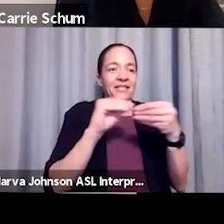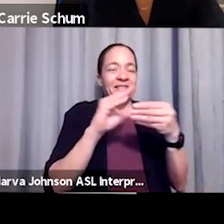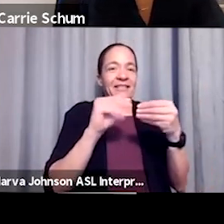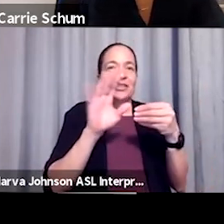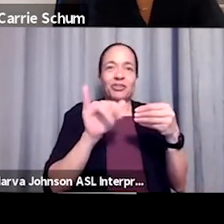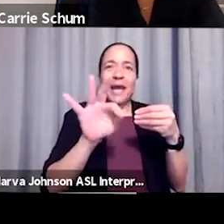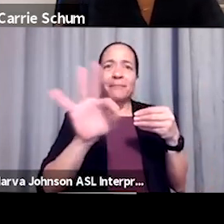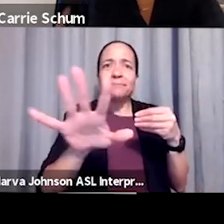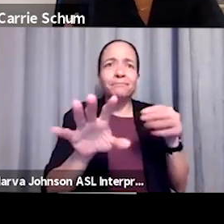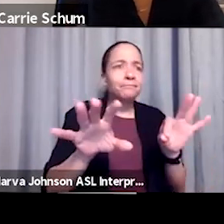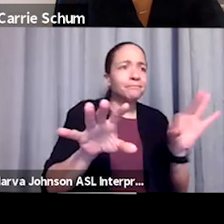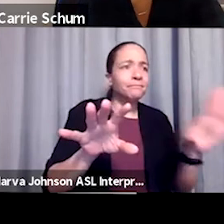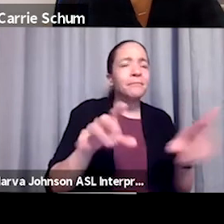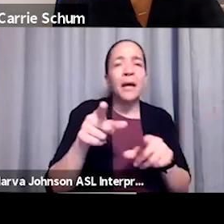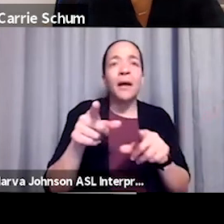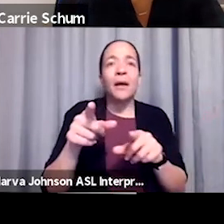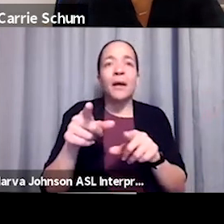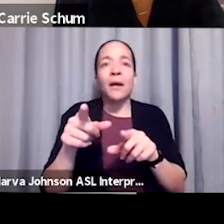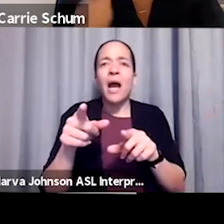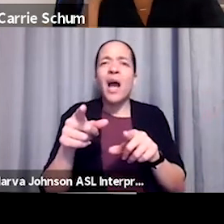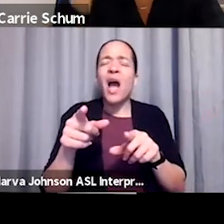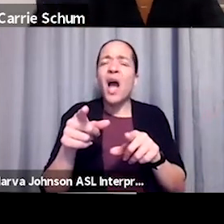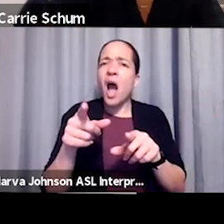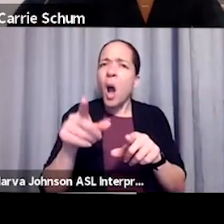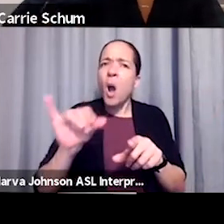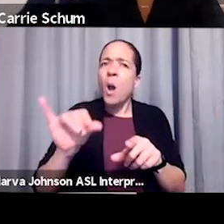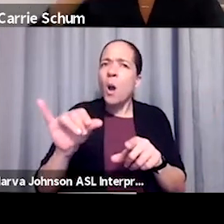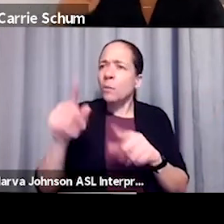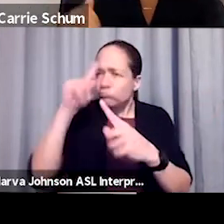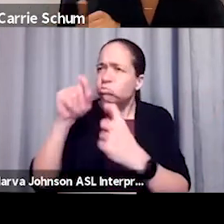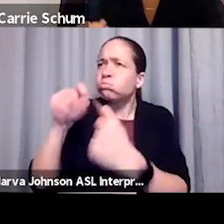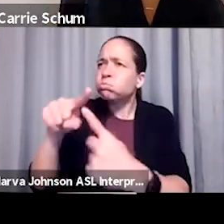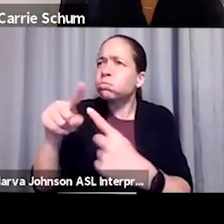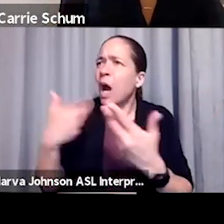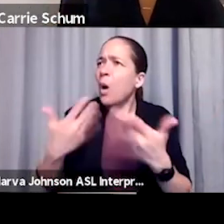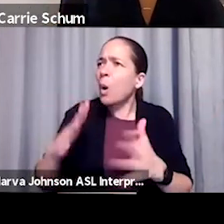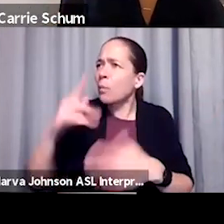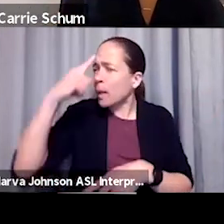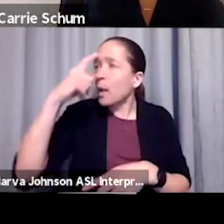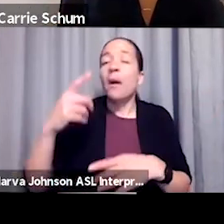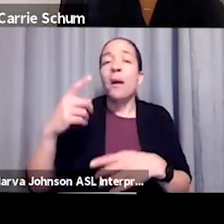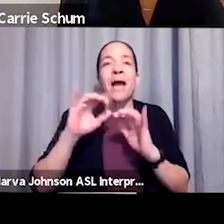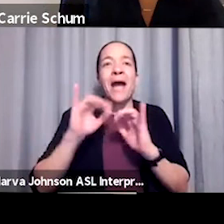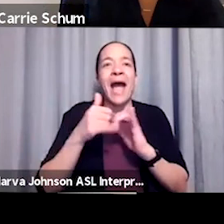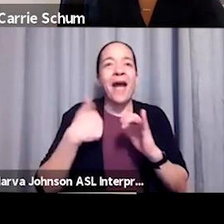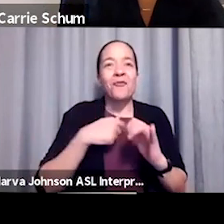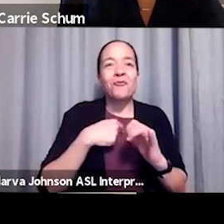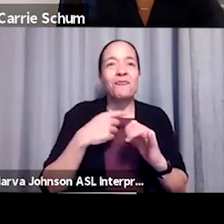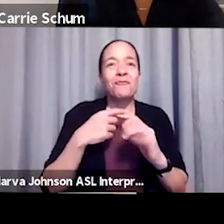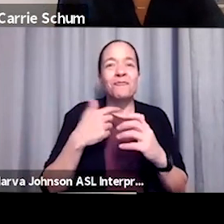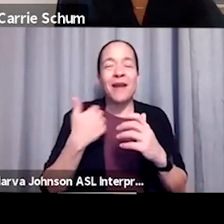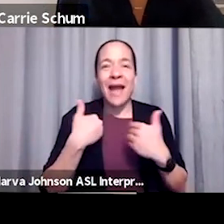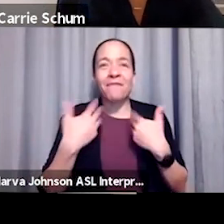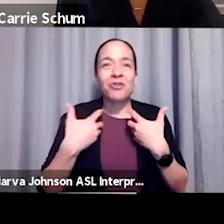to say, actually, I thought that already, And so I think the more we can have that kind of swagger and courage in